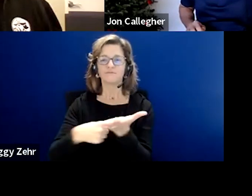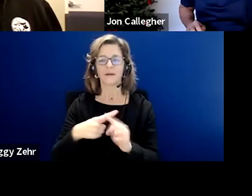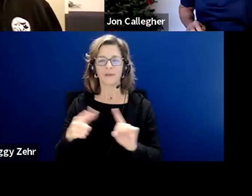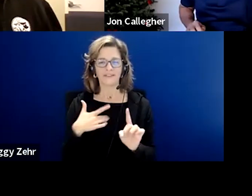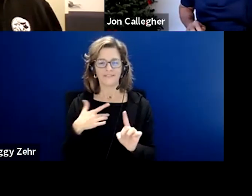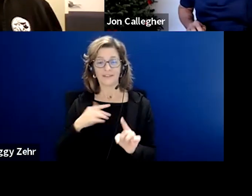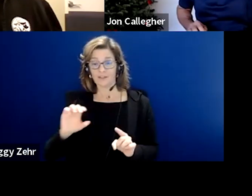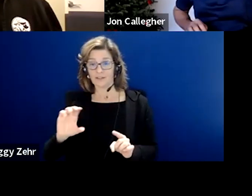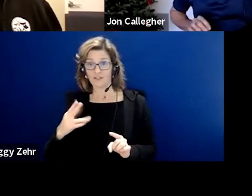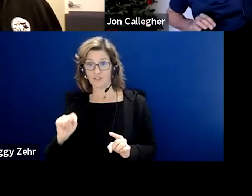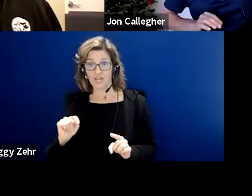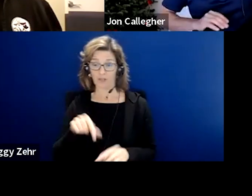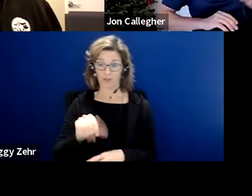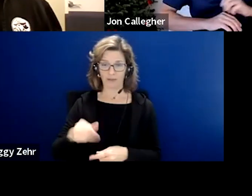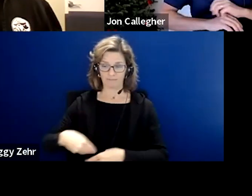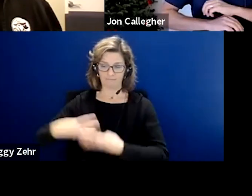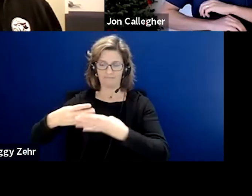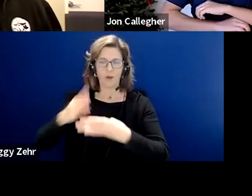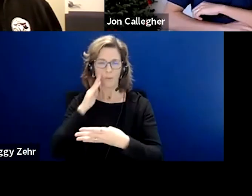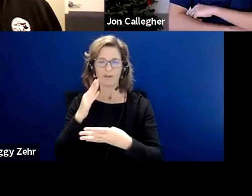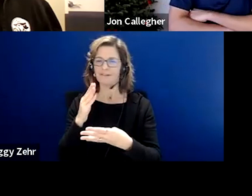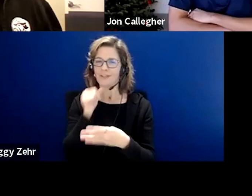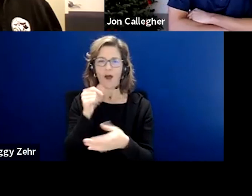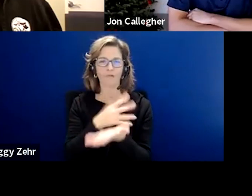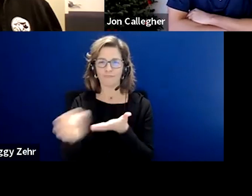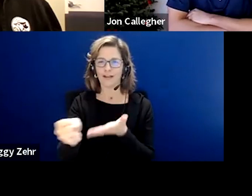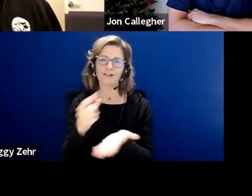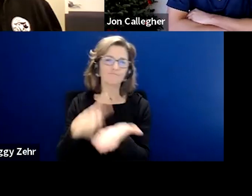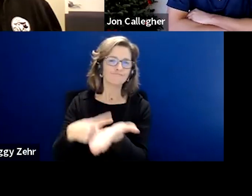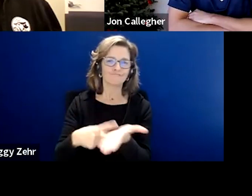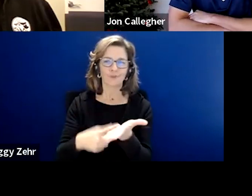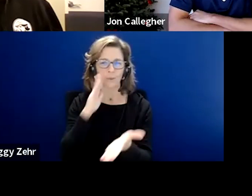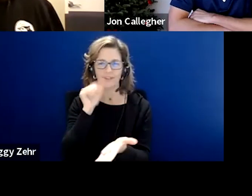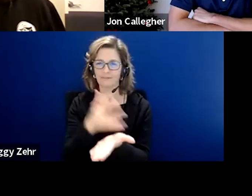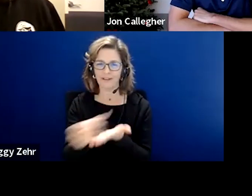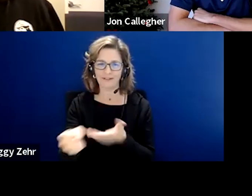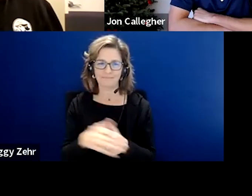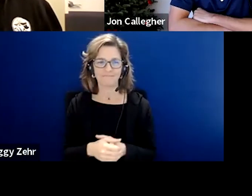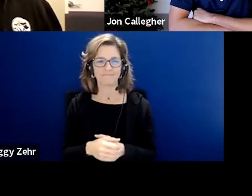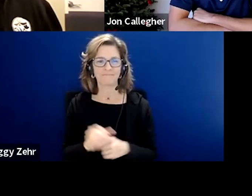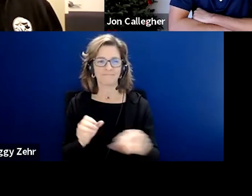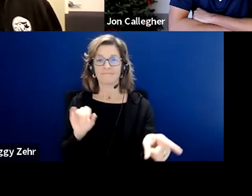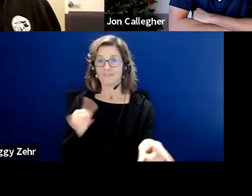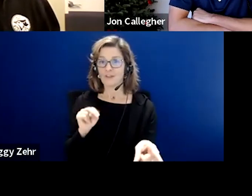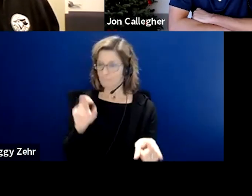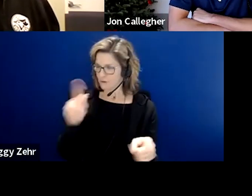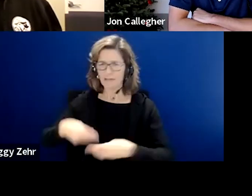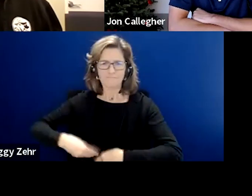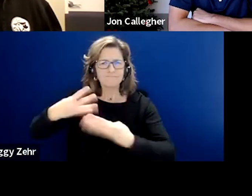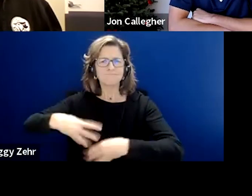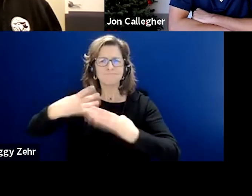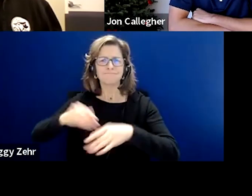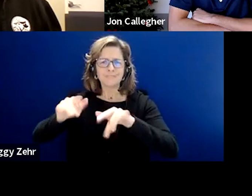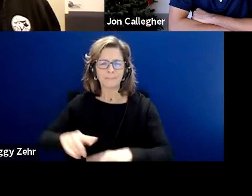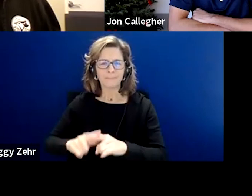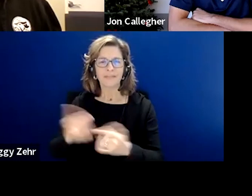through the chat and the Q&A, I feel like we're going to have lots to talk about. Terrific, for sure. Load them up, everybody. Okay, all right.